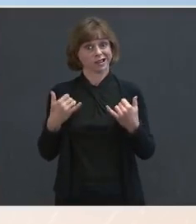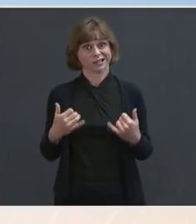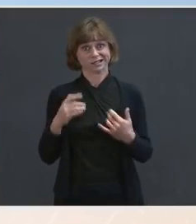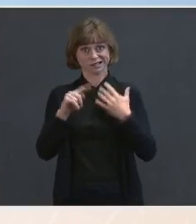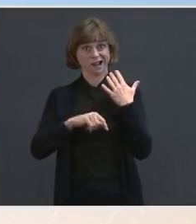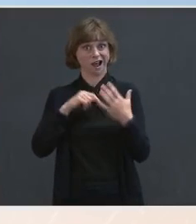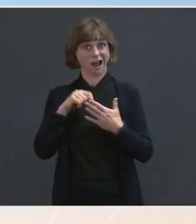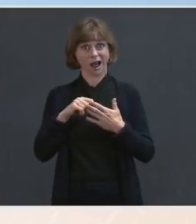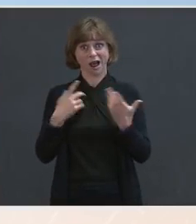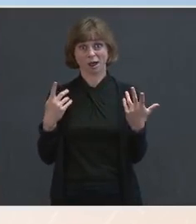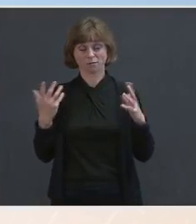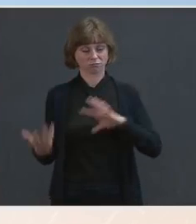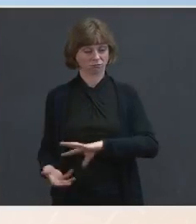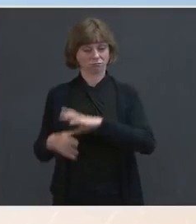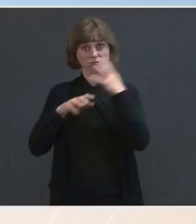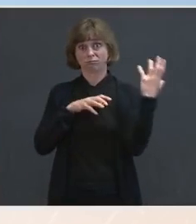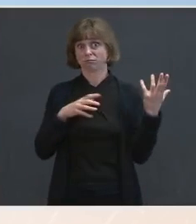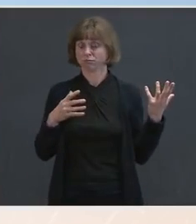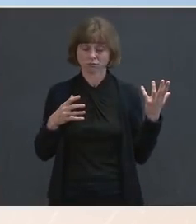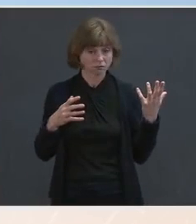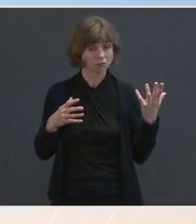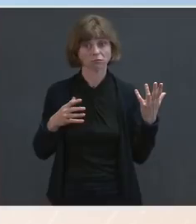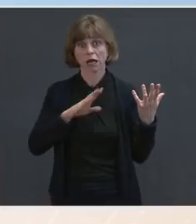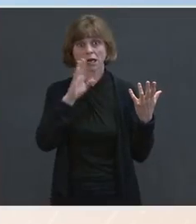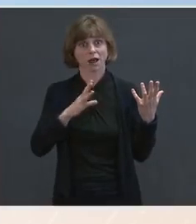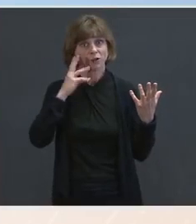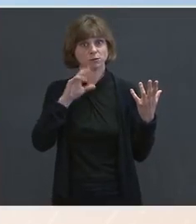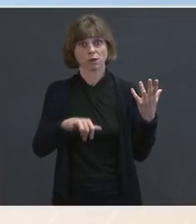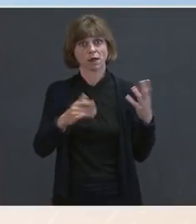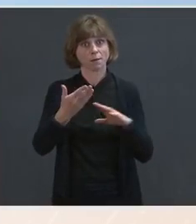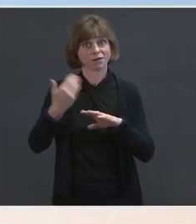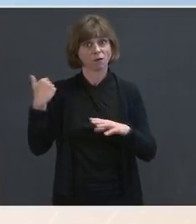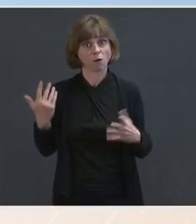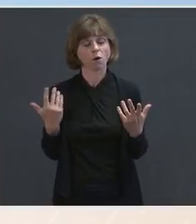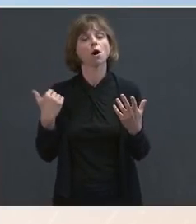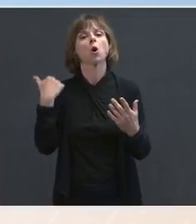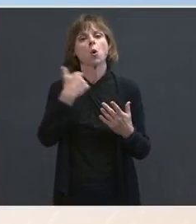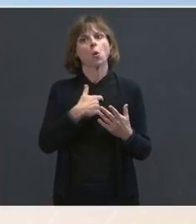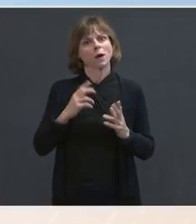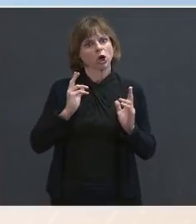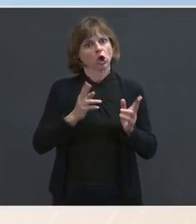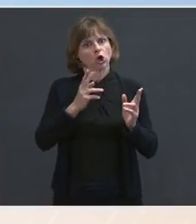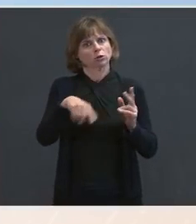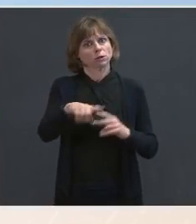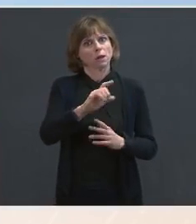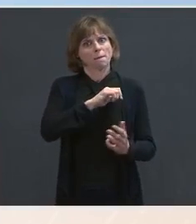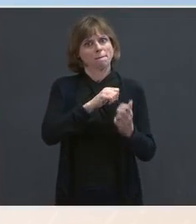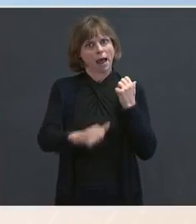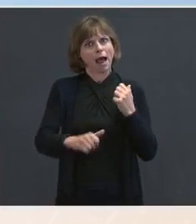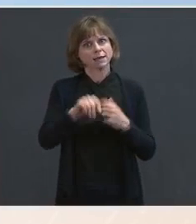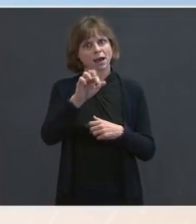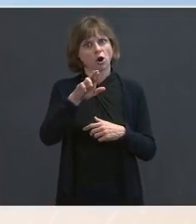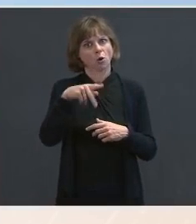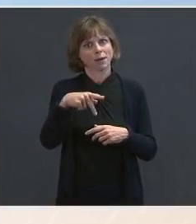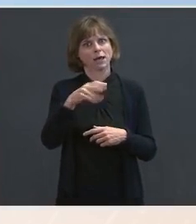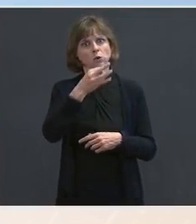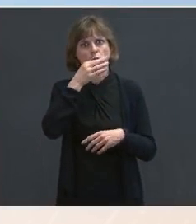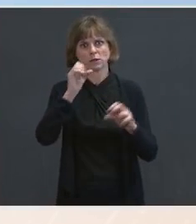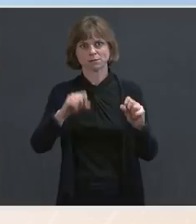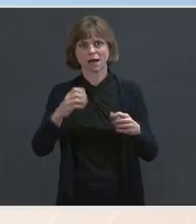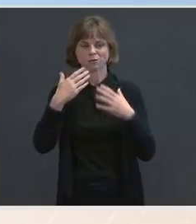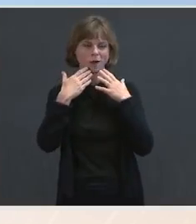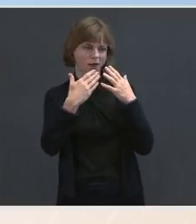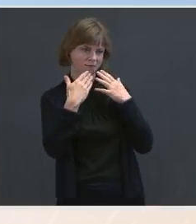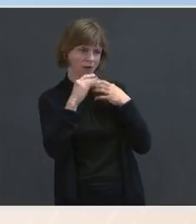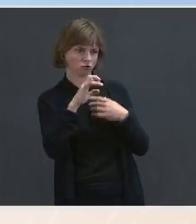time of crisis. We urge the Senate to pass the much-needed plan as soon as possible, and I thank you again, Jen, for the opportunity to be here